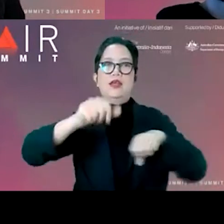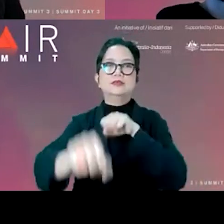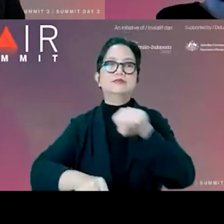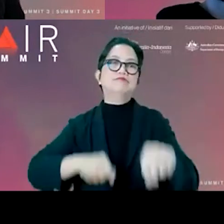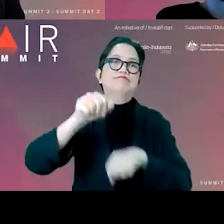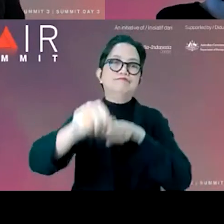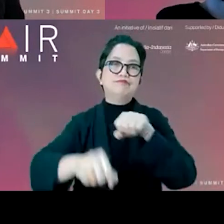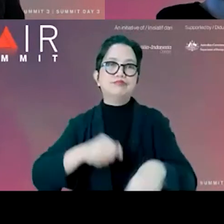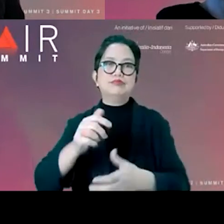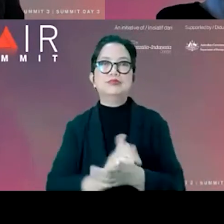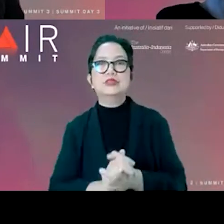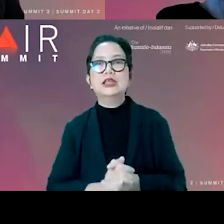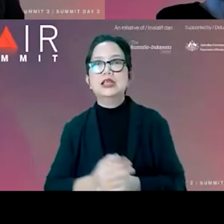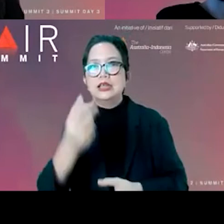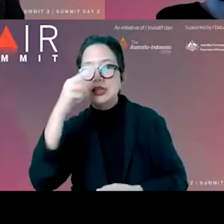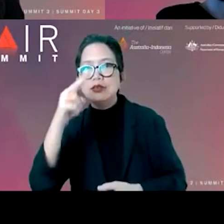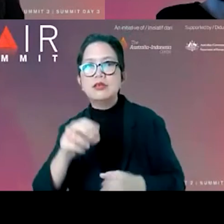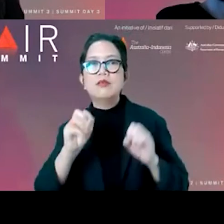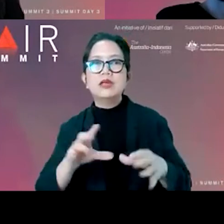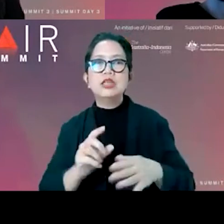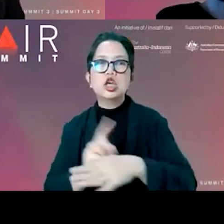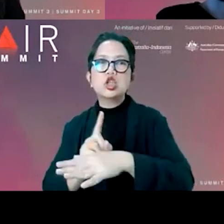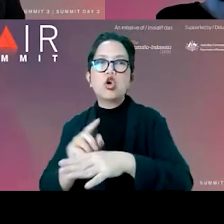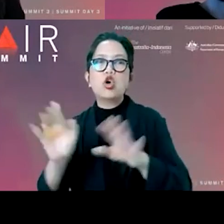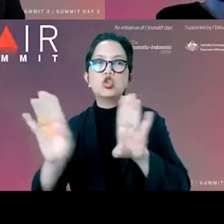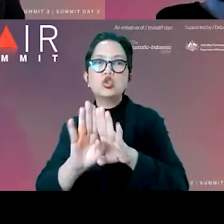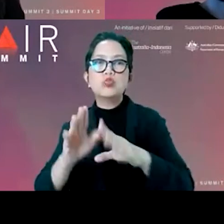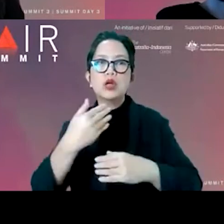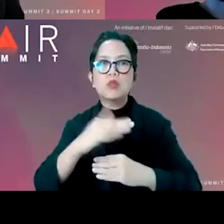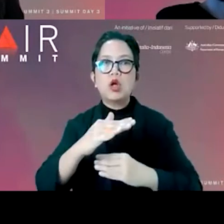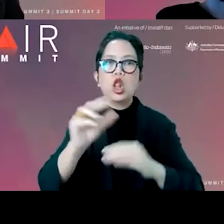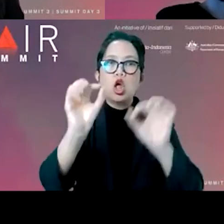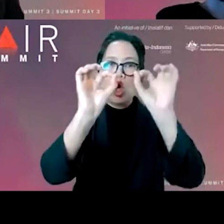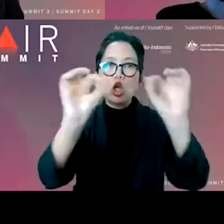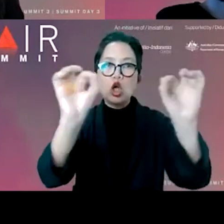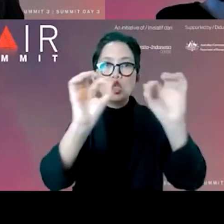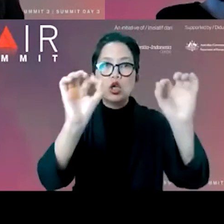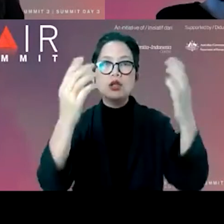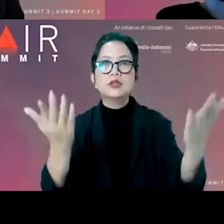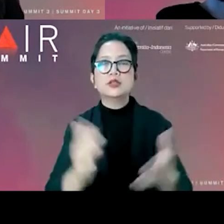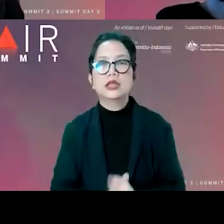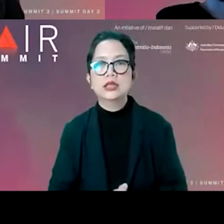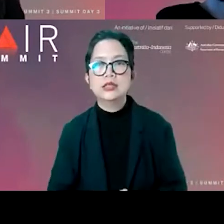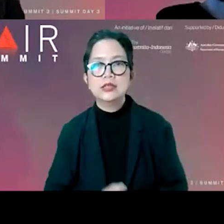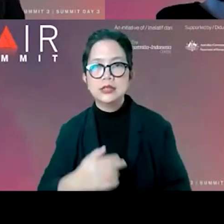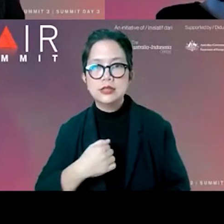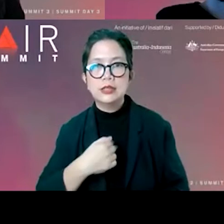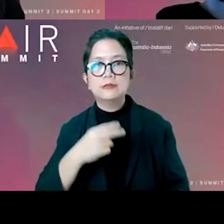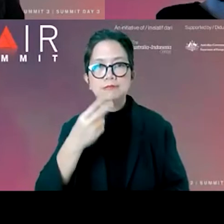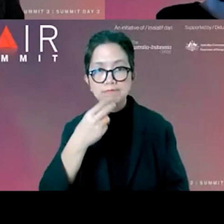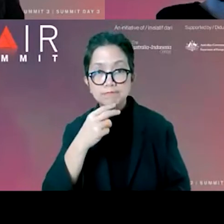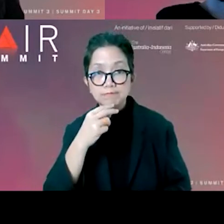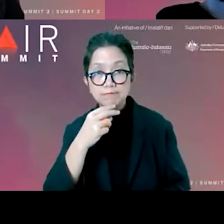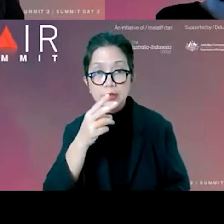some of the shopping malls and they're very empty. And that's, again, to the earlier comment, that's a Jakarta lens, if you like. So I think